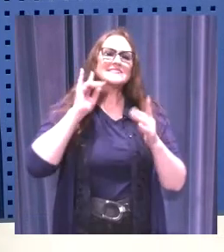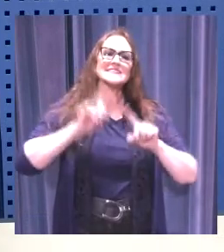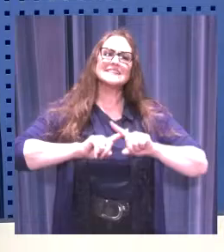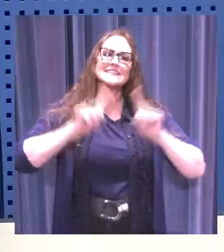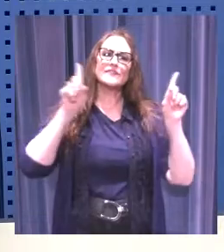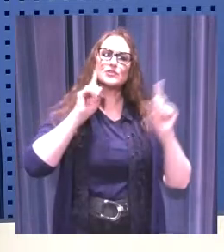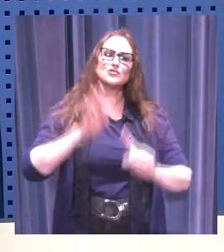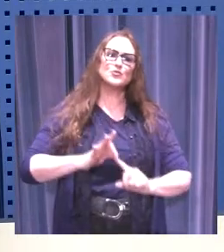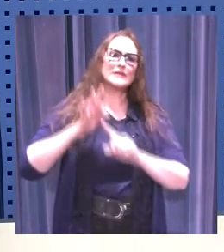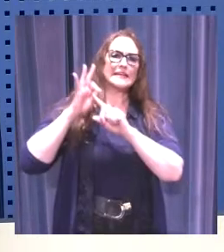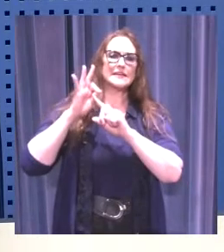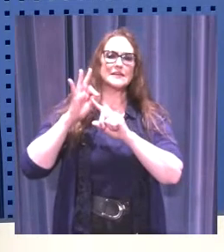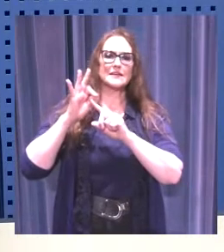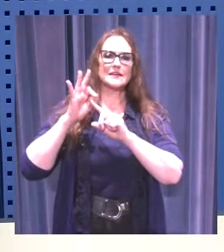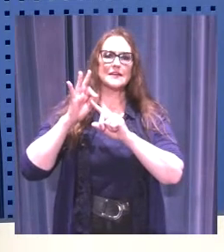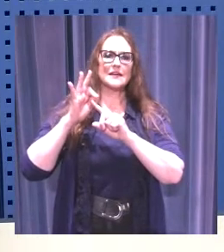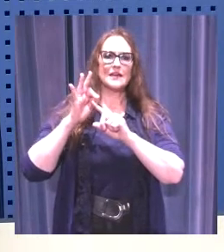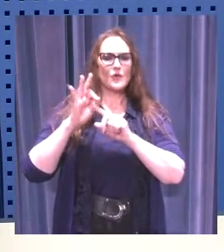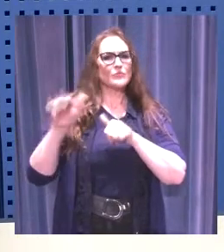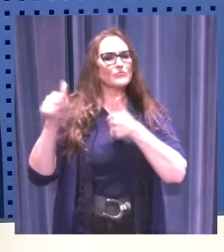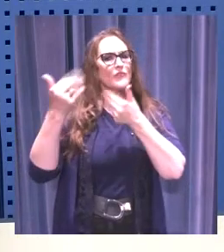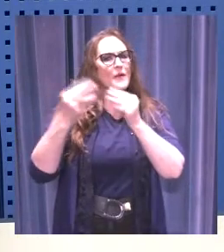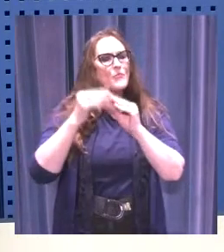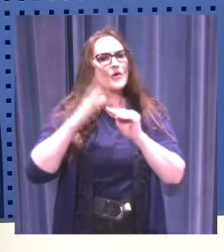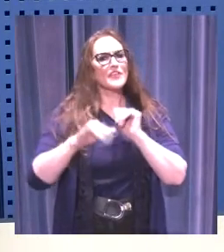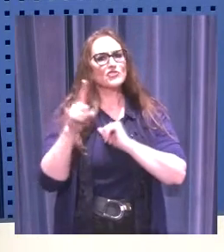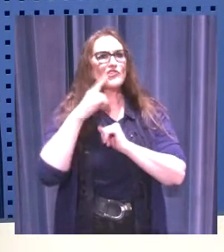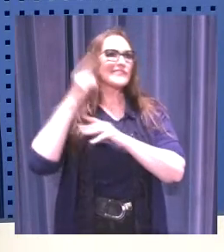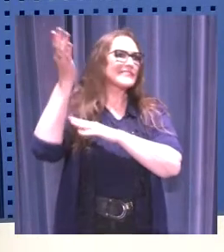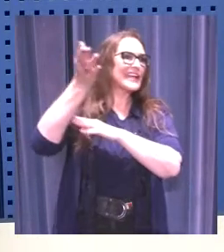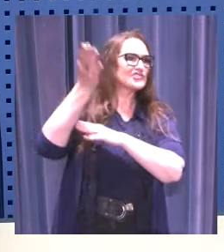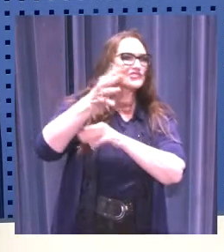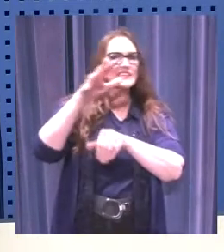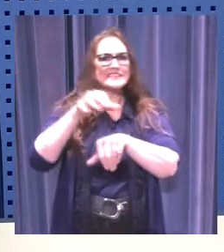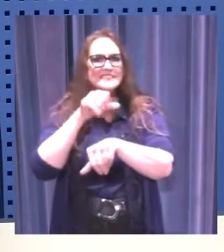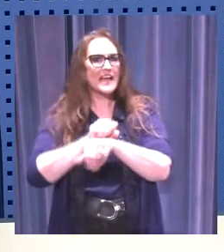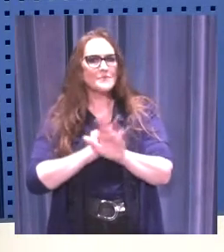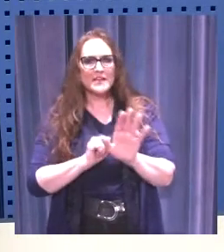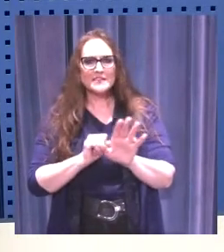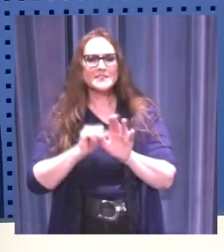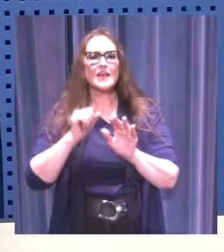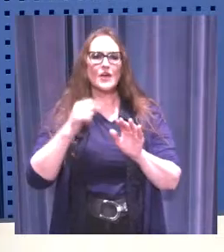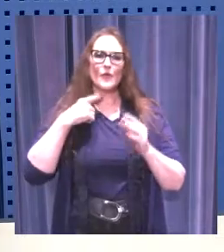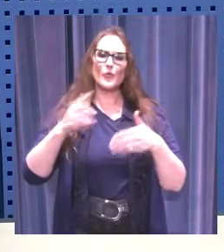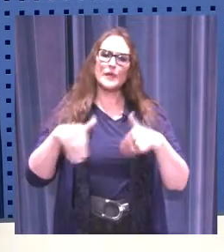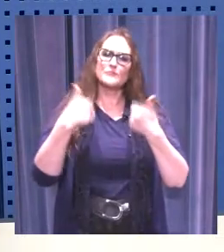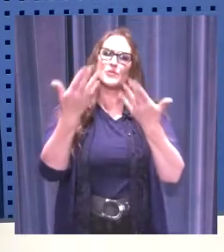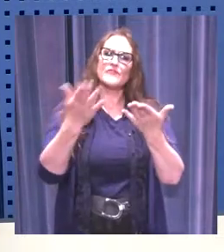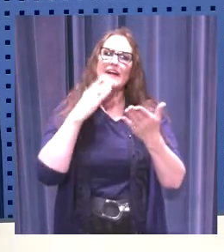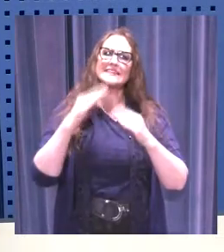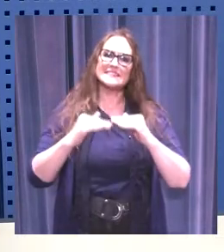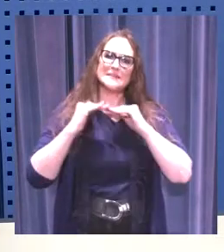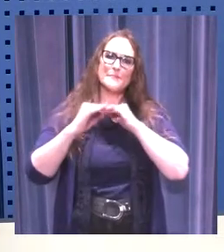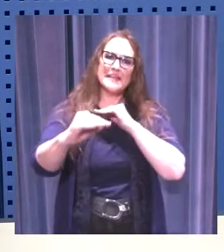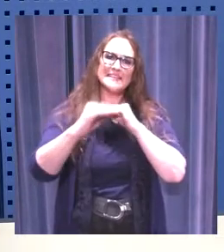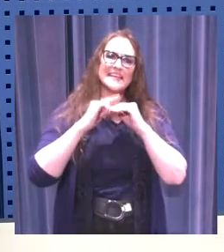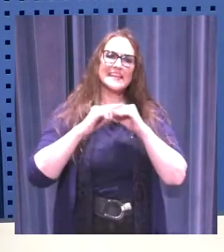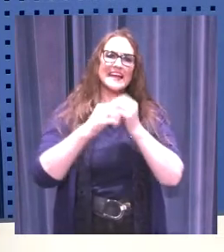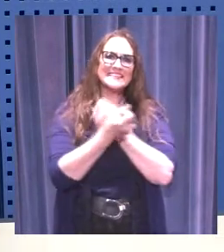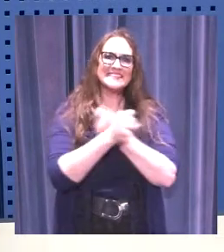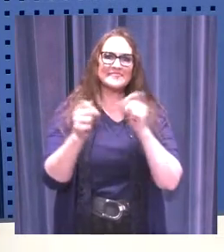it's unique. We provide more than just lectures and assignments. We provide stability, a safe